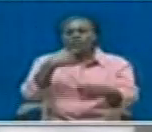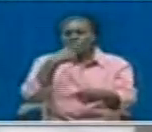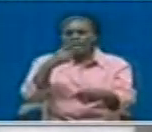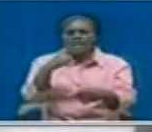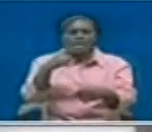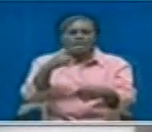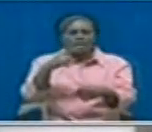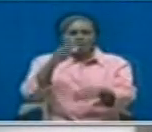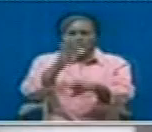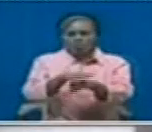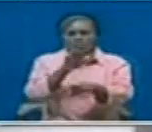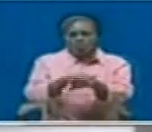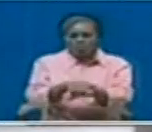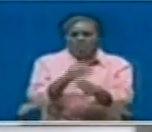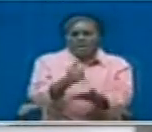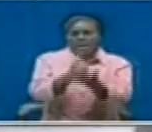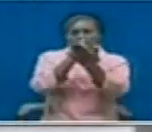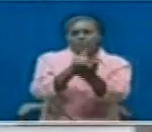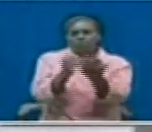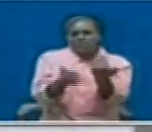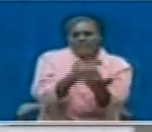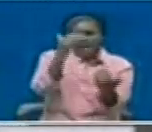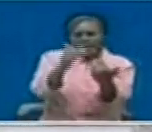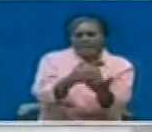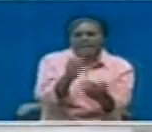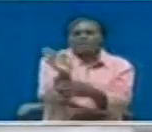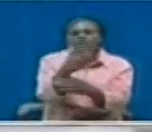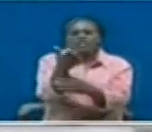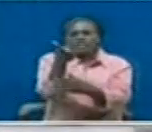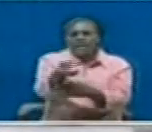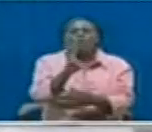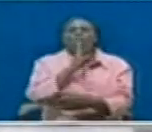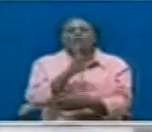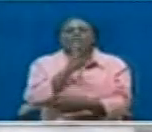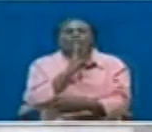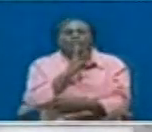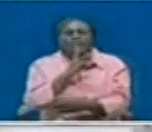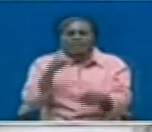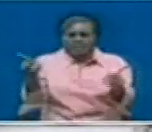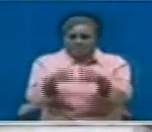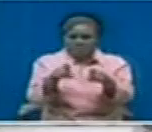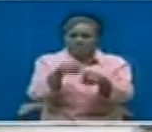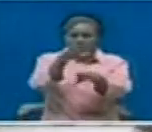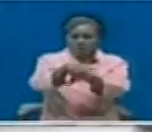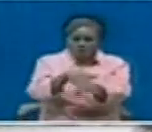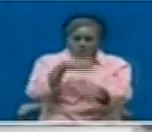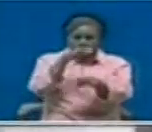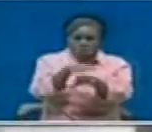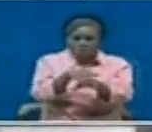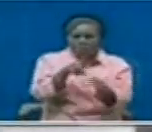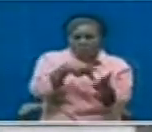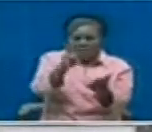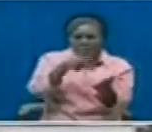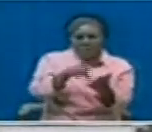hiyo ni mzuri kwa sababu itasaidia pia bahari kutunza samaki yenye iko kwa bahari. The interventions are slowing paying off in terms